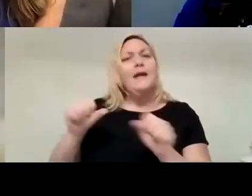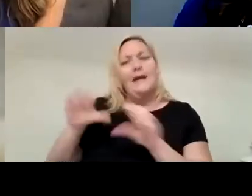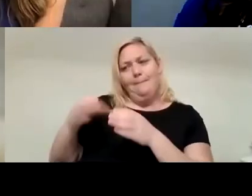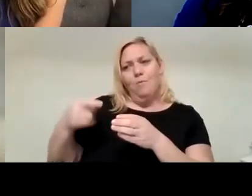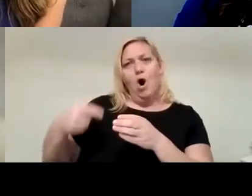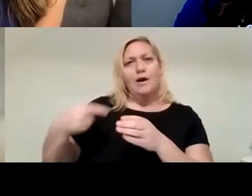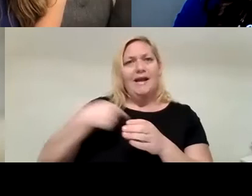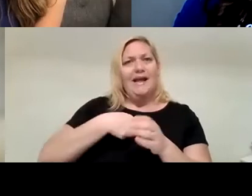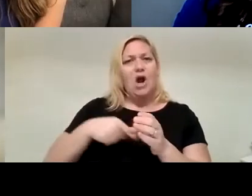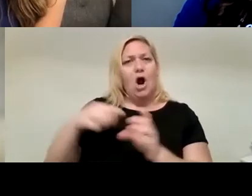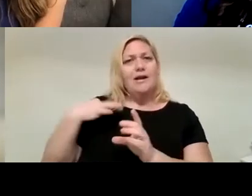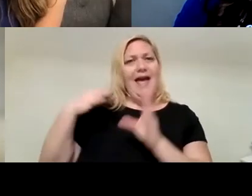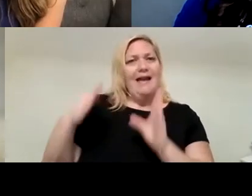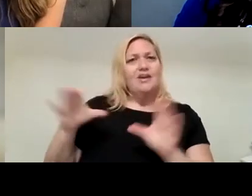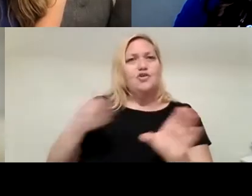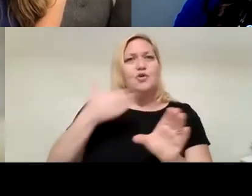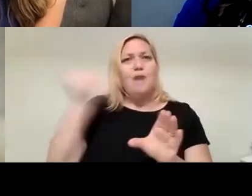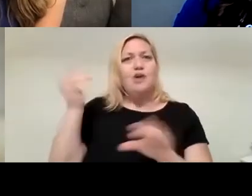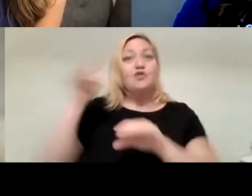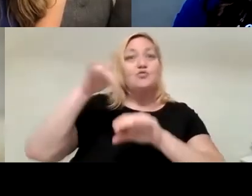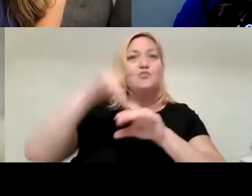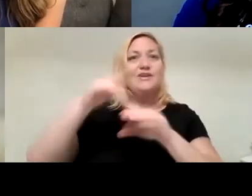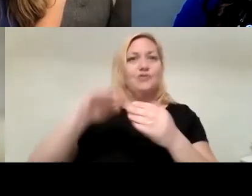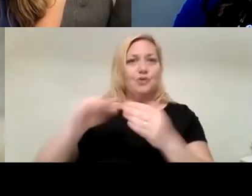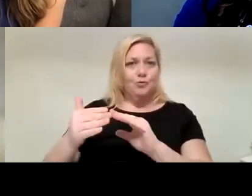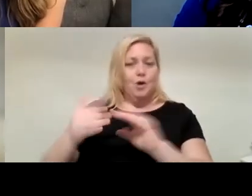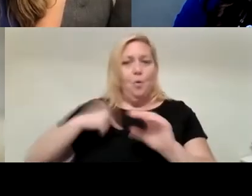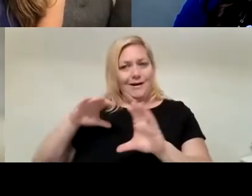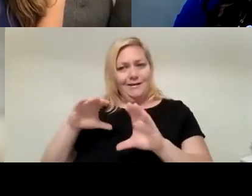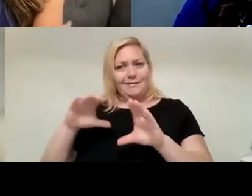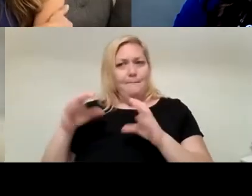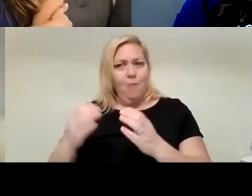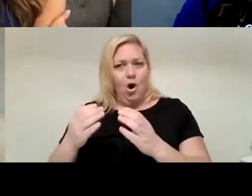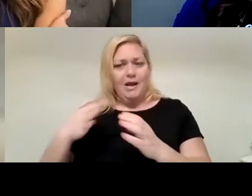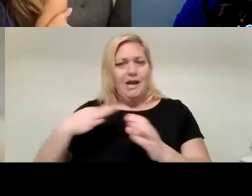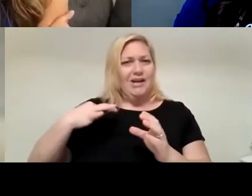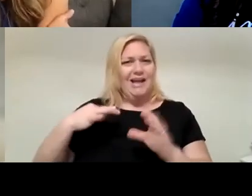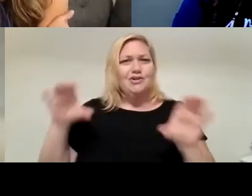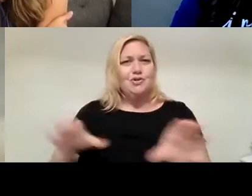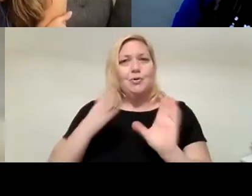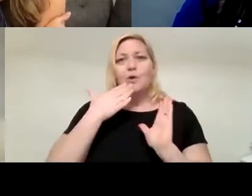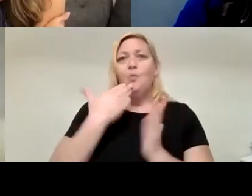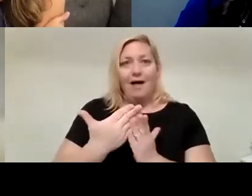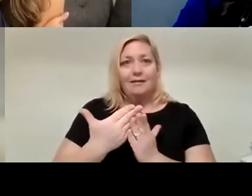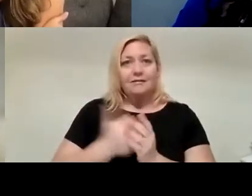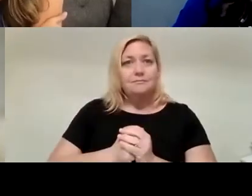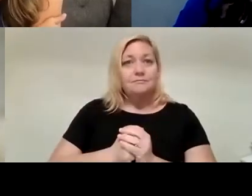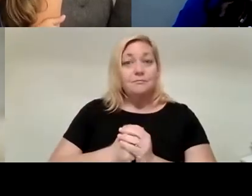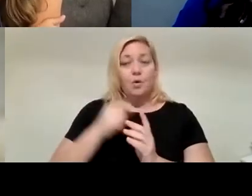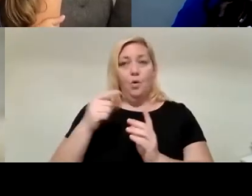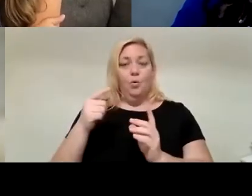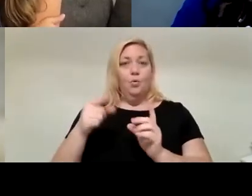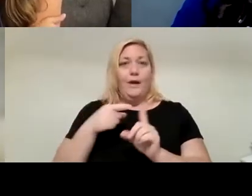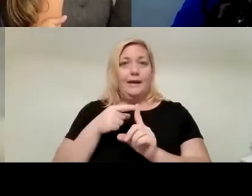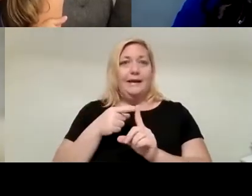our candidates do better to reach our community? What is the party and our candidates doing well when it comes